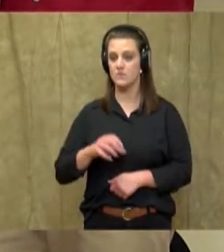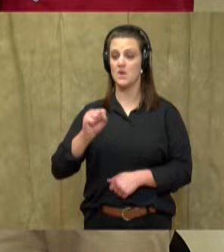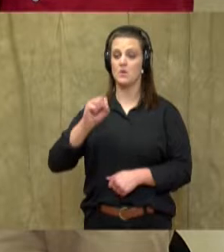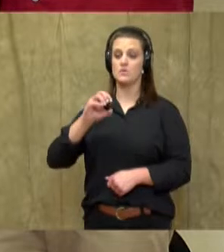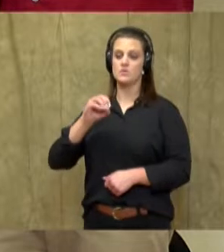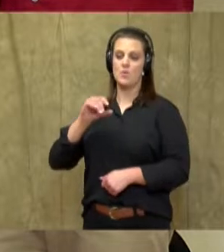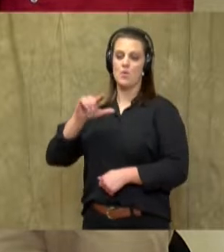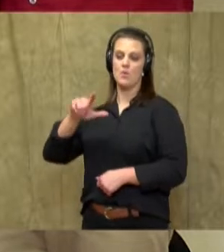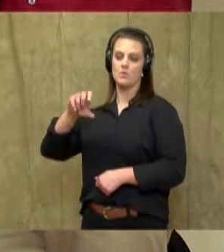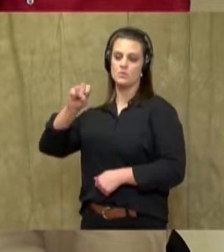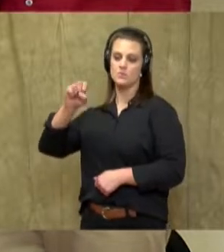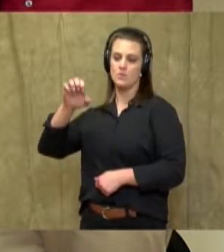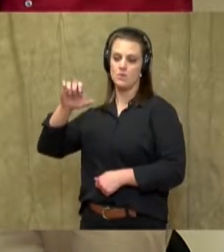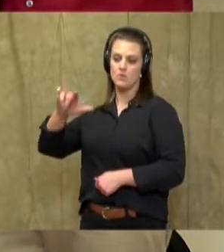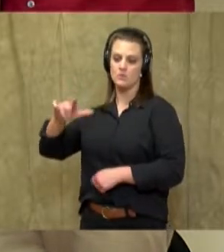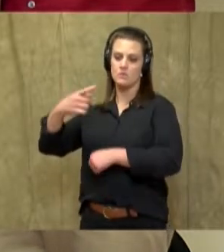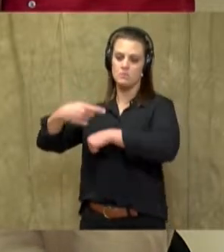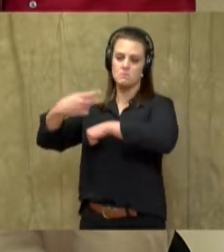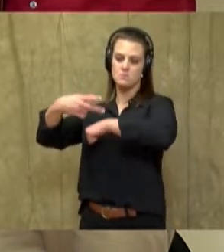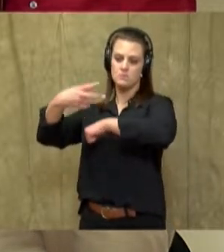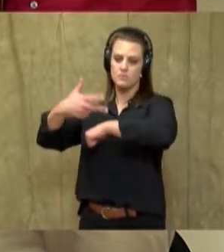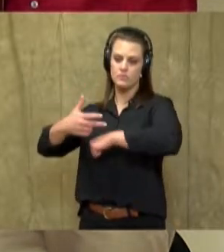So, so, so.